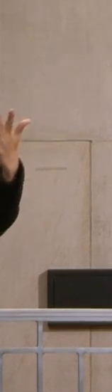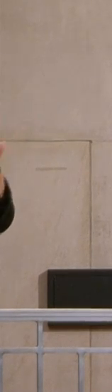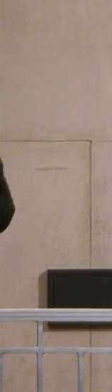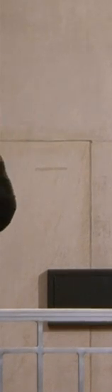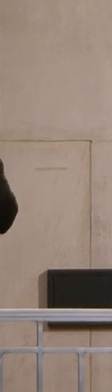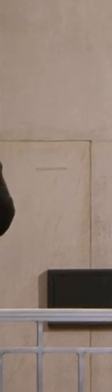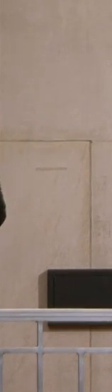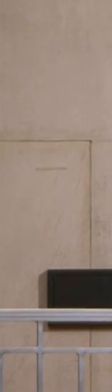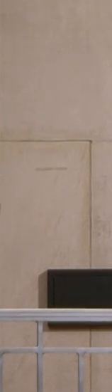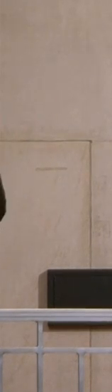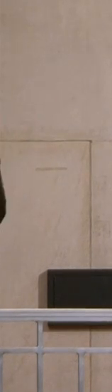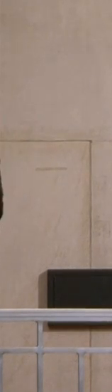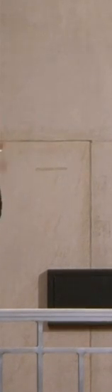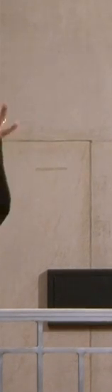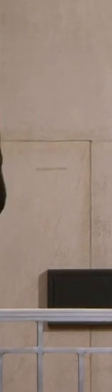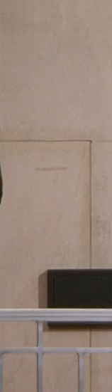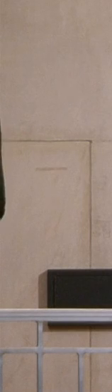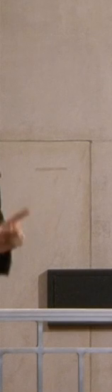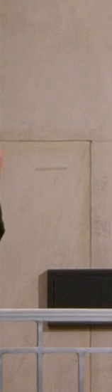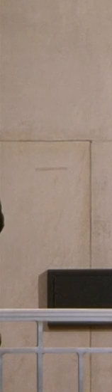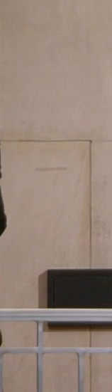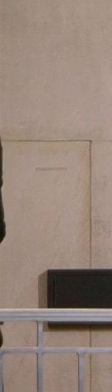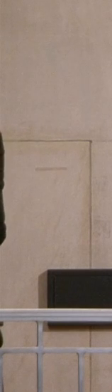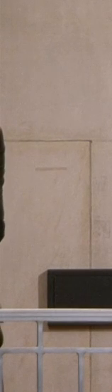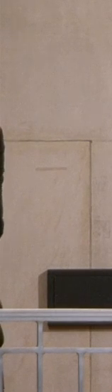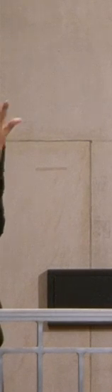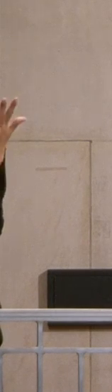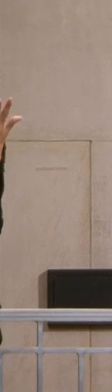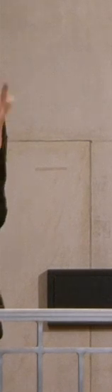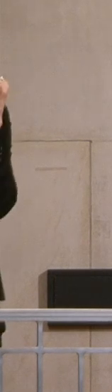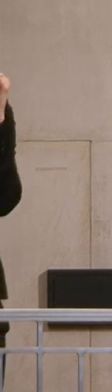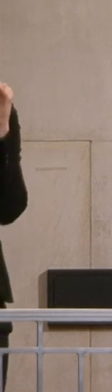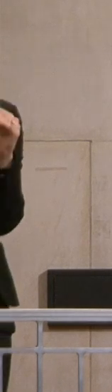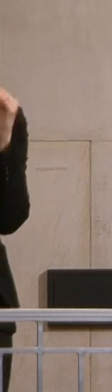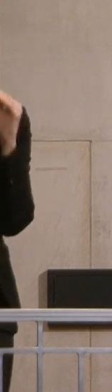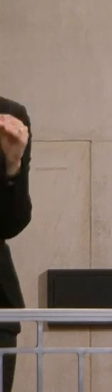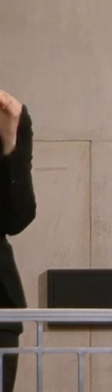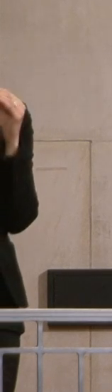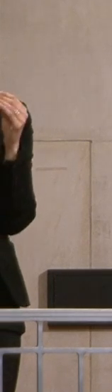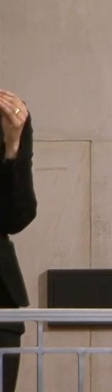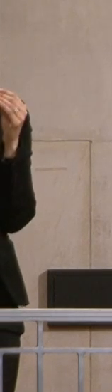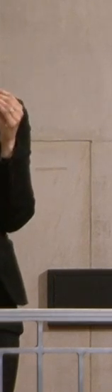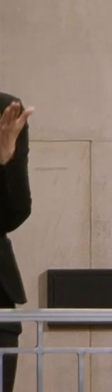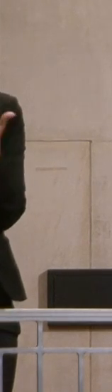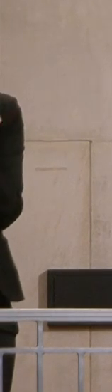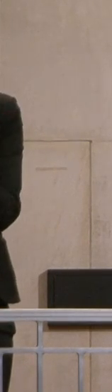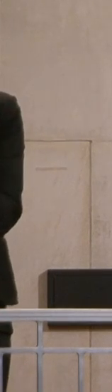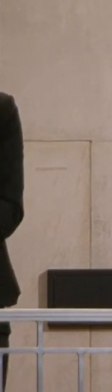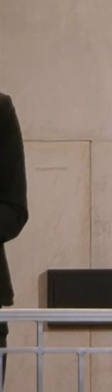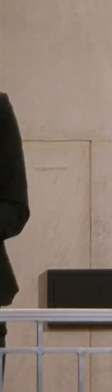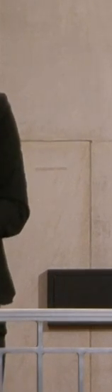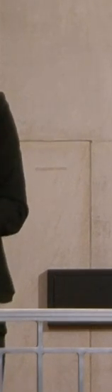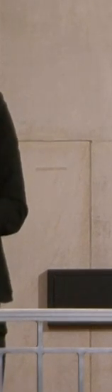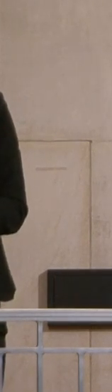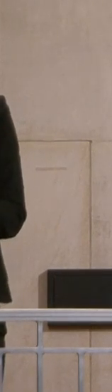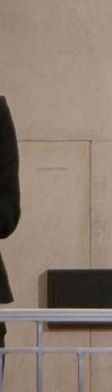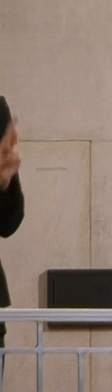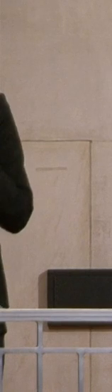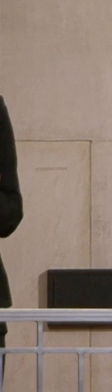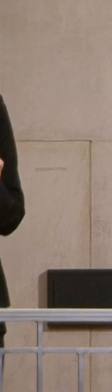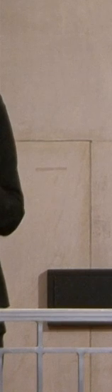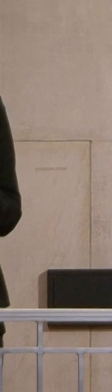when courts are finally recognizing and correcting the unprincipled exclusion of LGBT people from